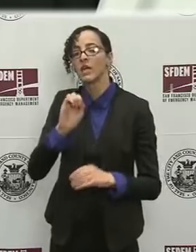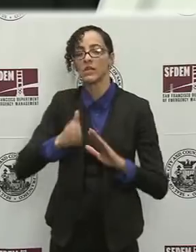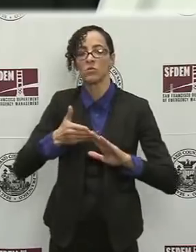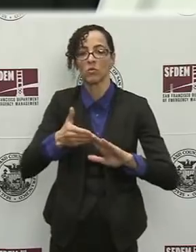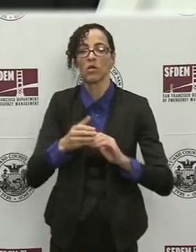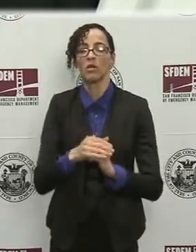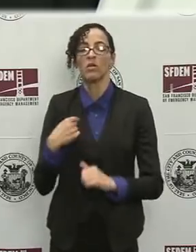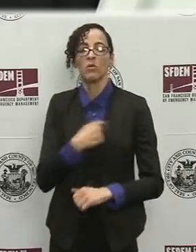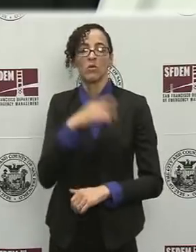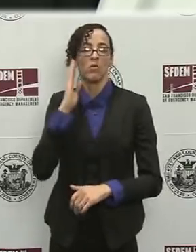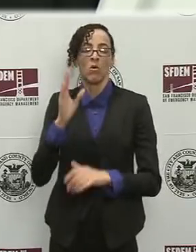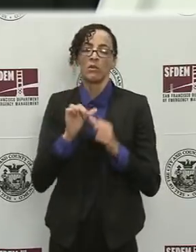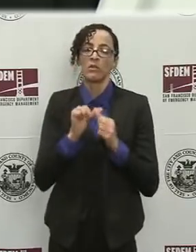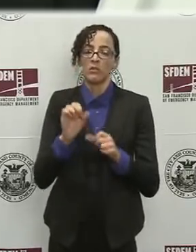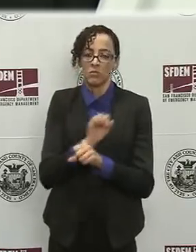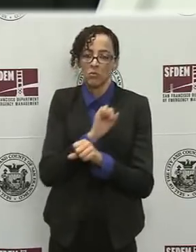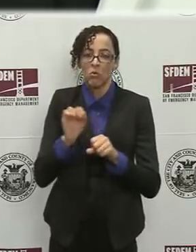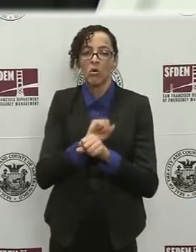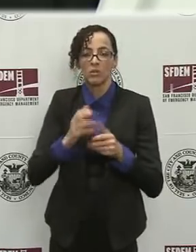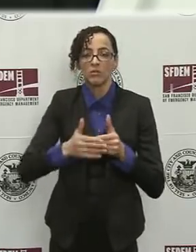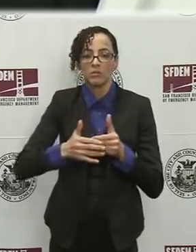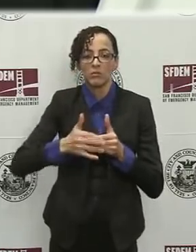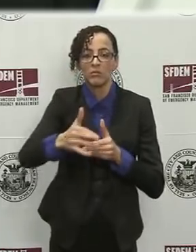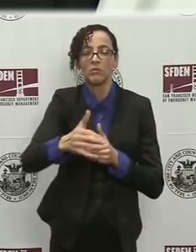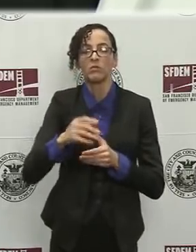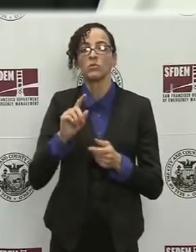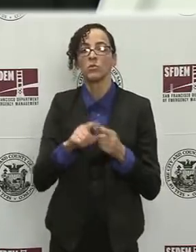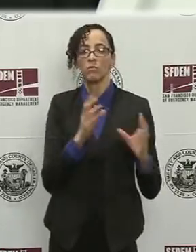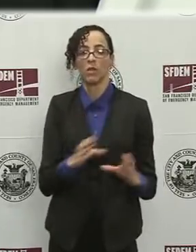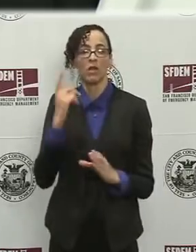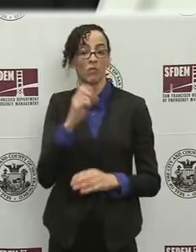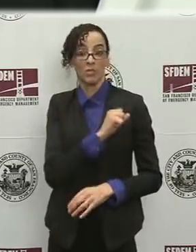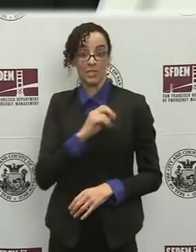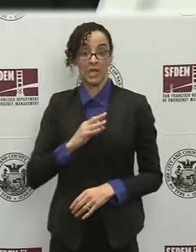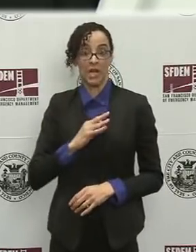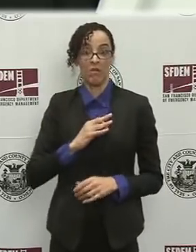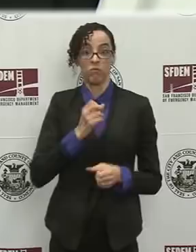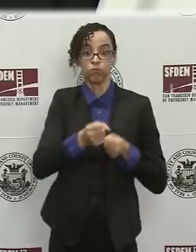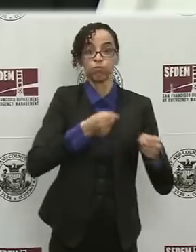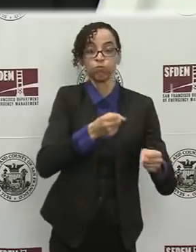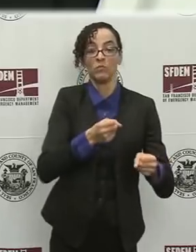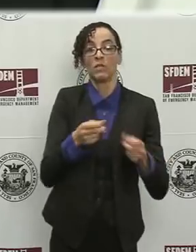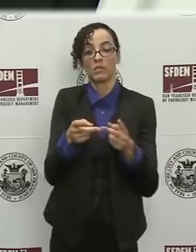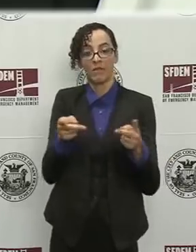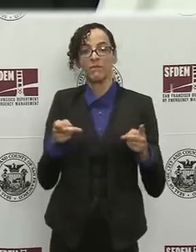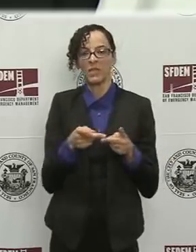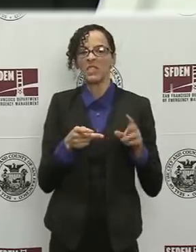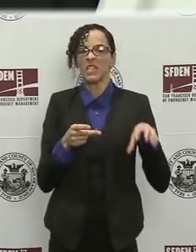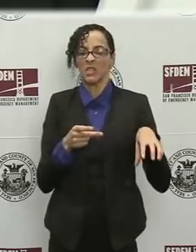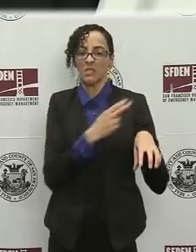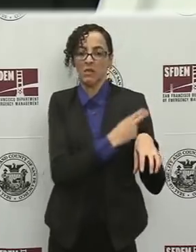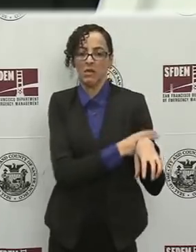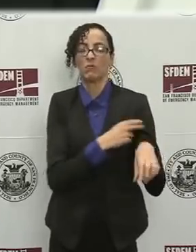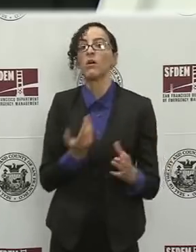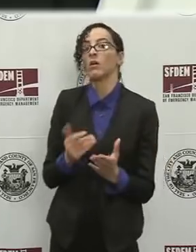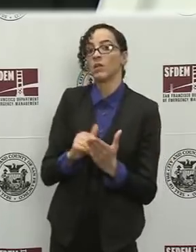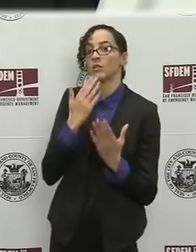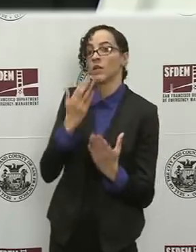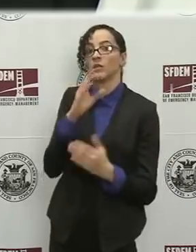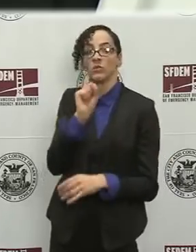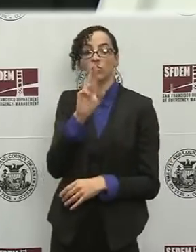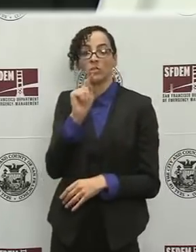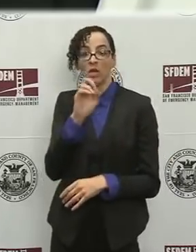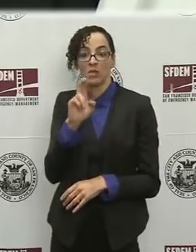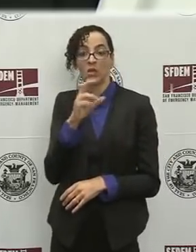to plan for staffing of the facility. Again, I want to thank Sutter and CPMC for their work in helping us expand